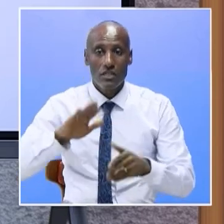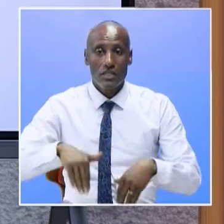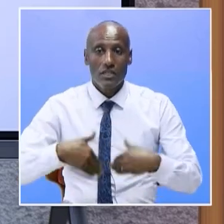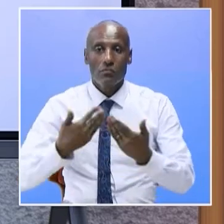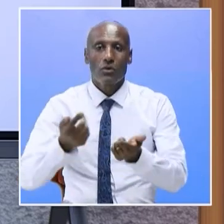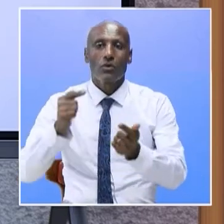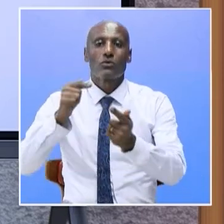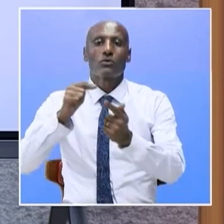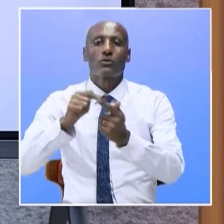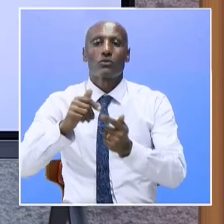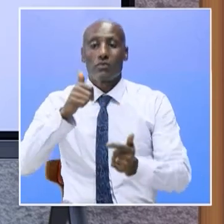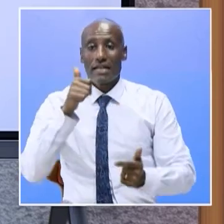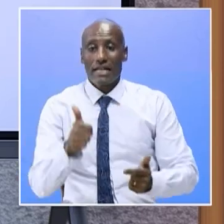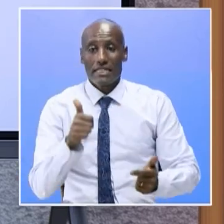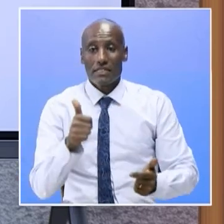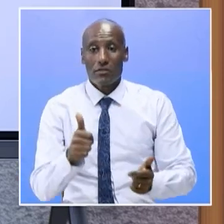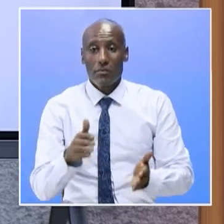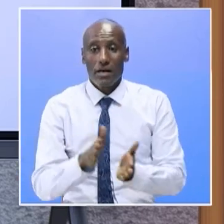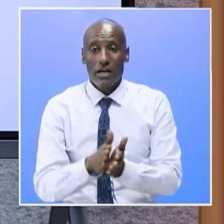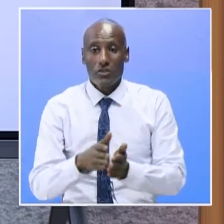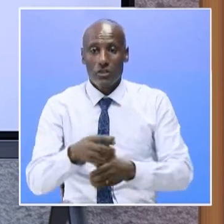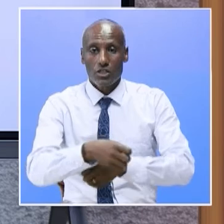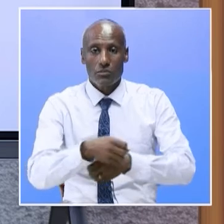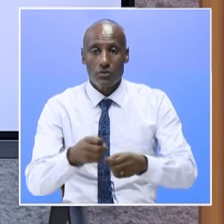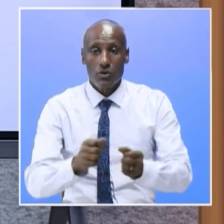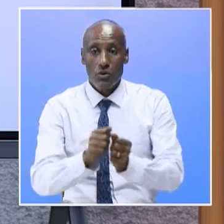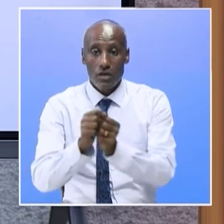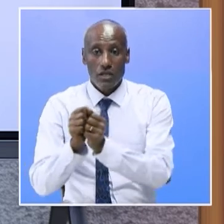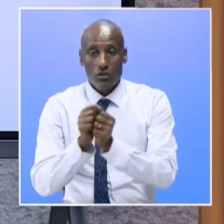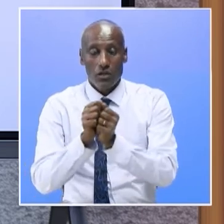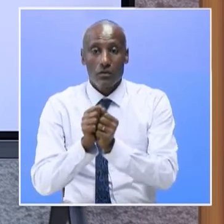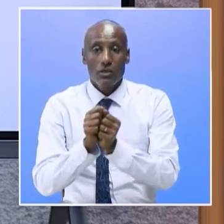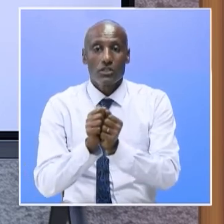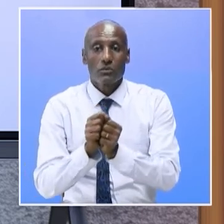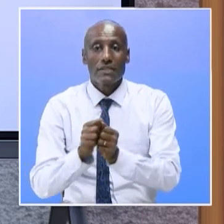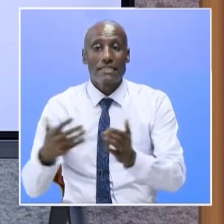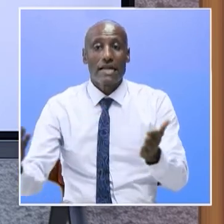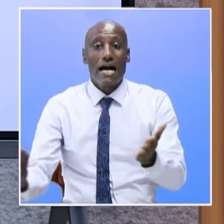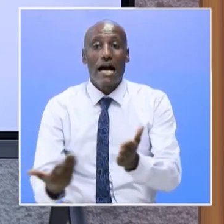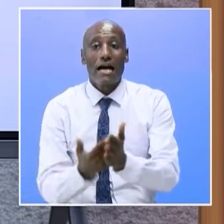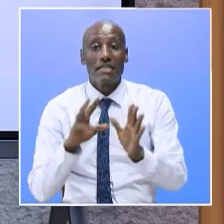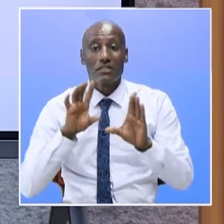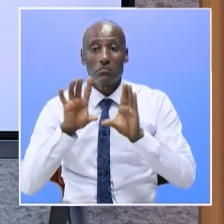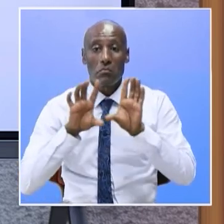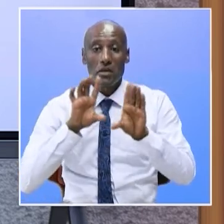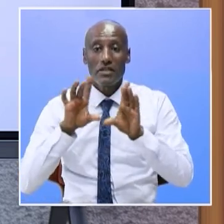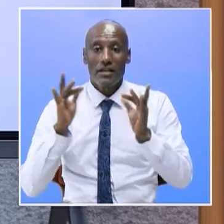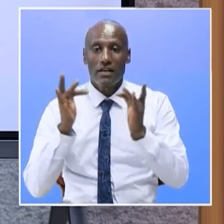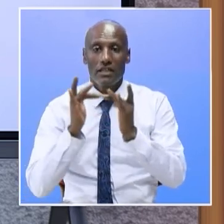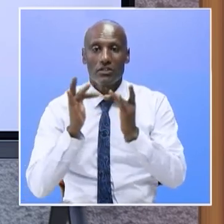of Addis Ababa Education Bureau with collaboration Addis Media Network. Today we are going to learn